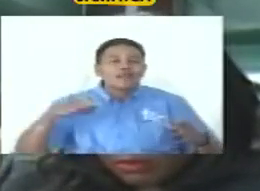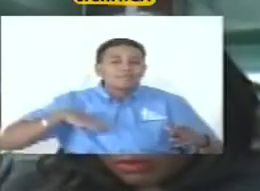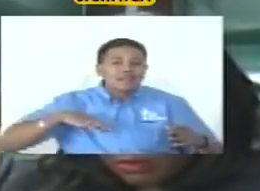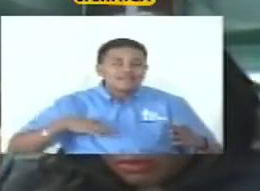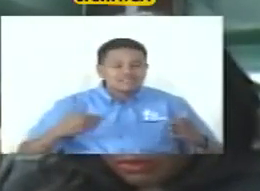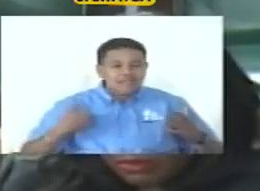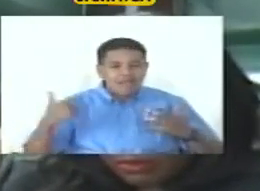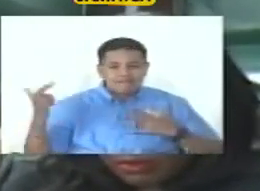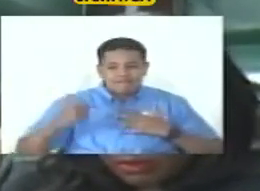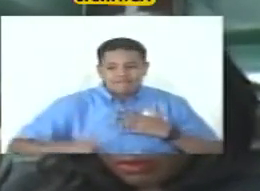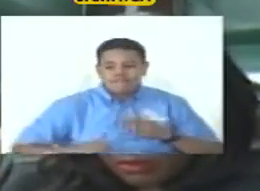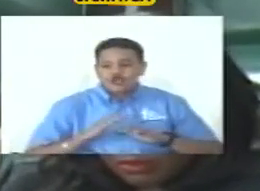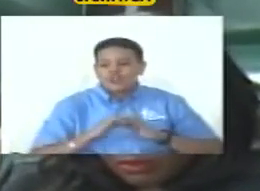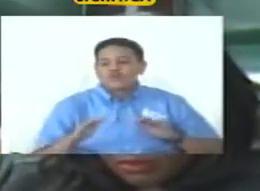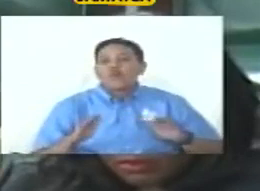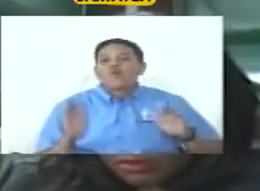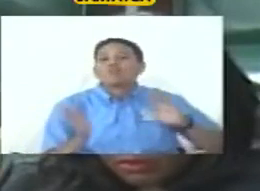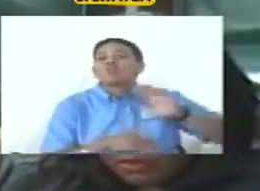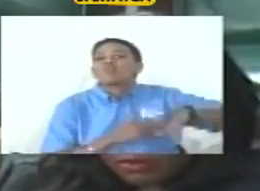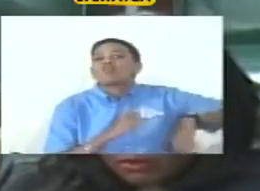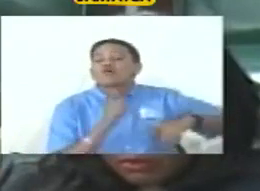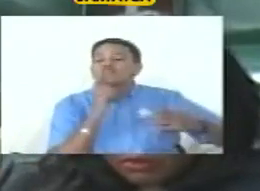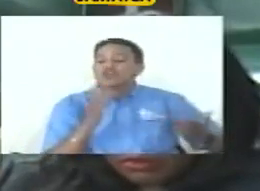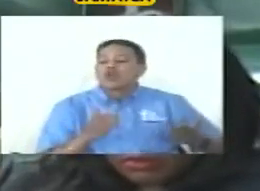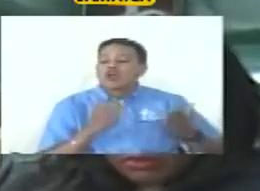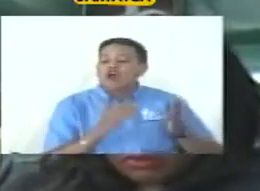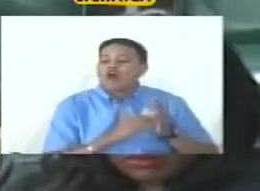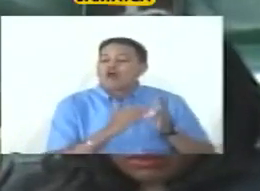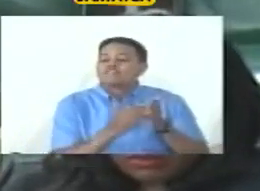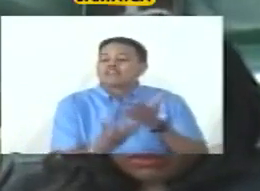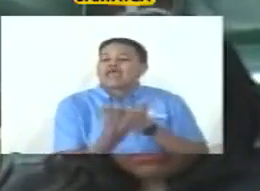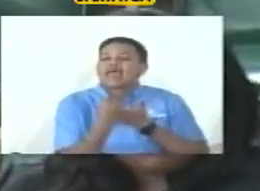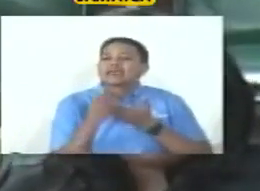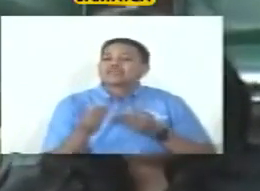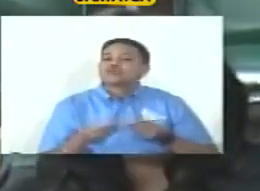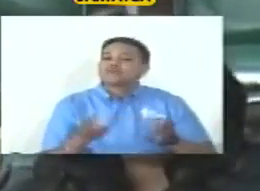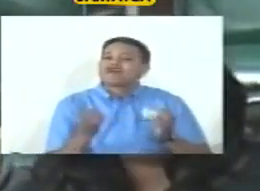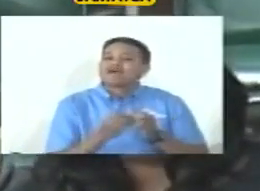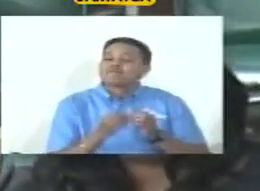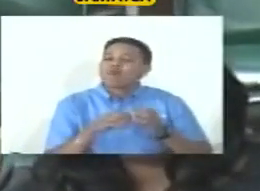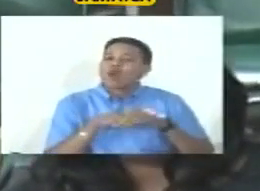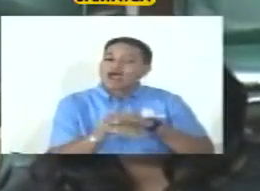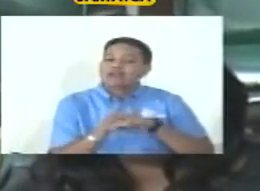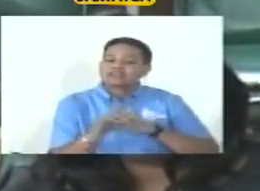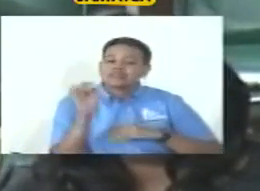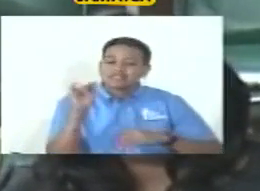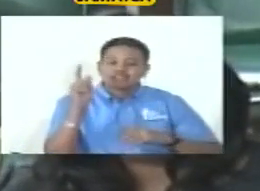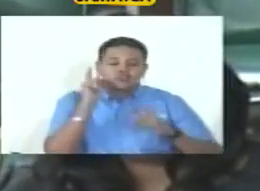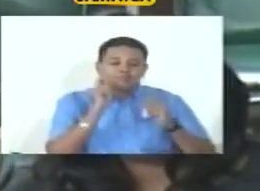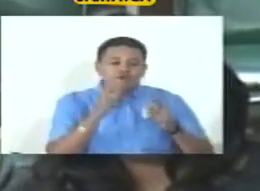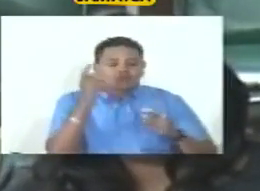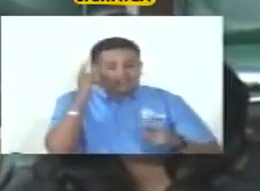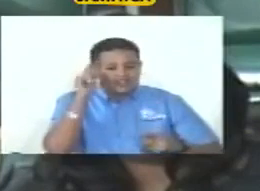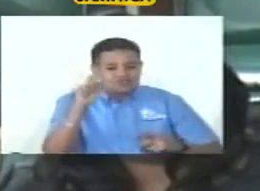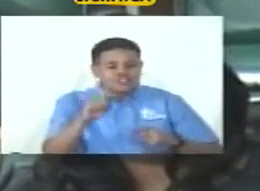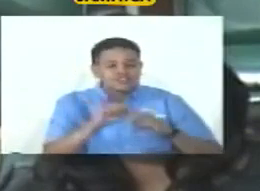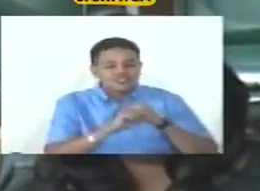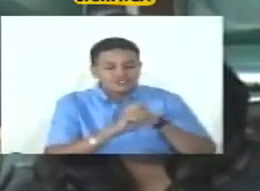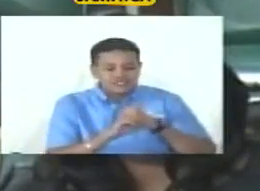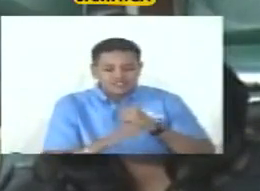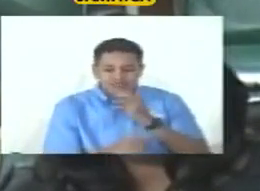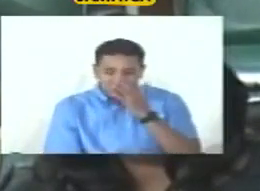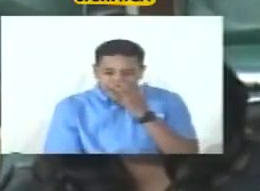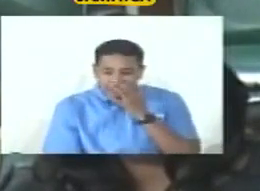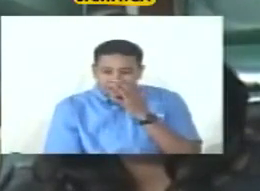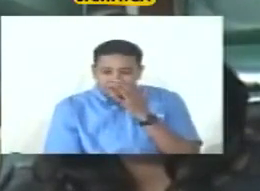They don't marginalize. They often engage and provide greater access, and that, I think, is a point that should not be missed. Mr. President,